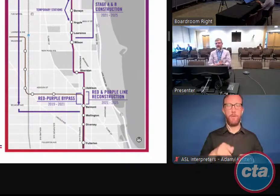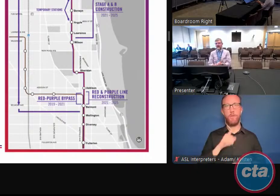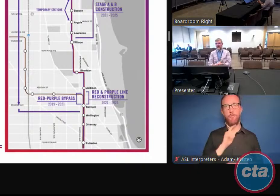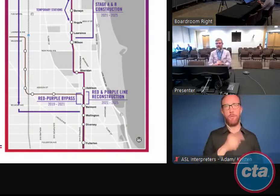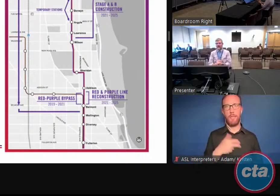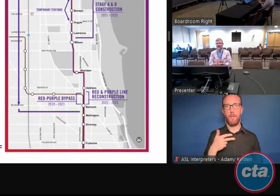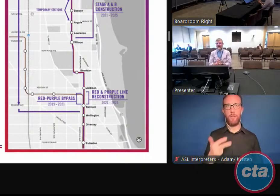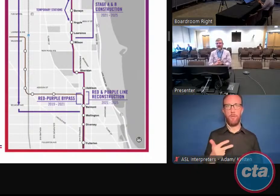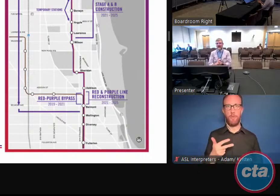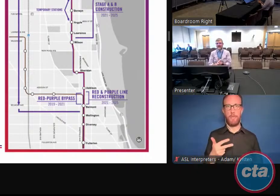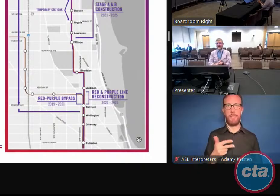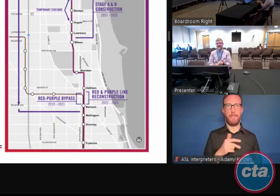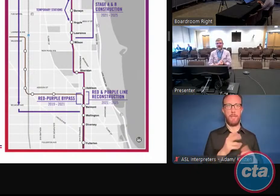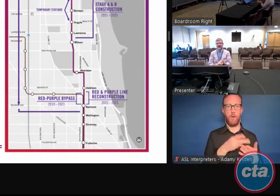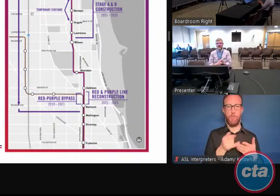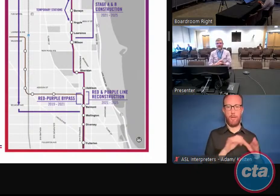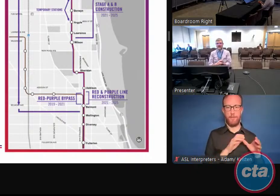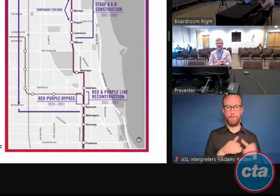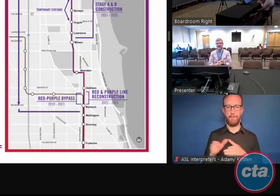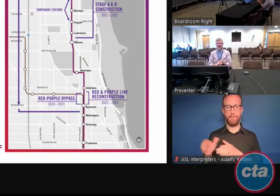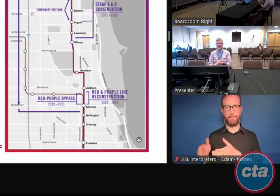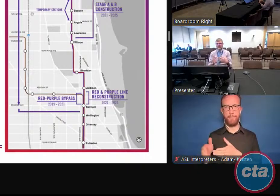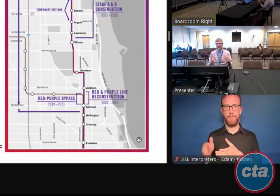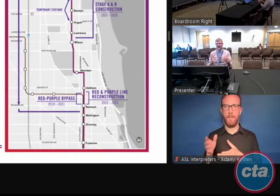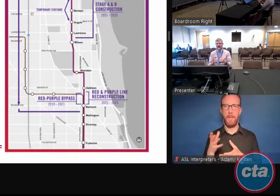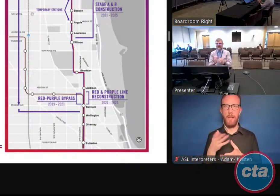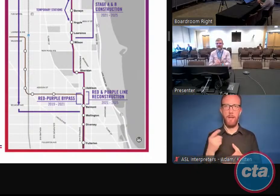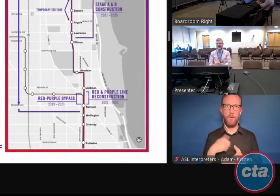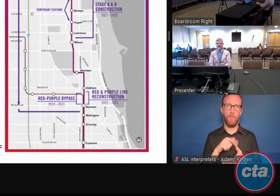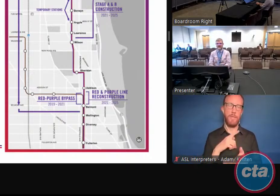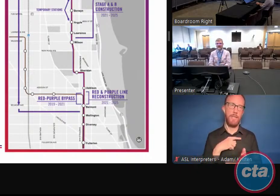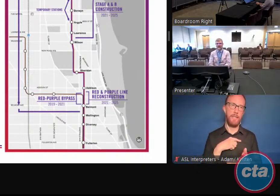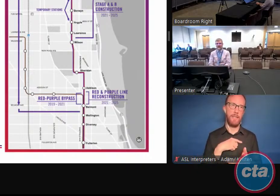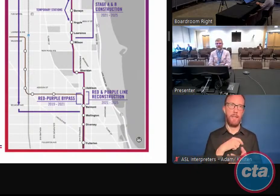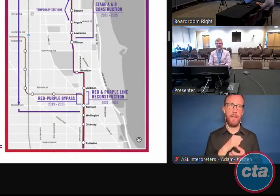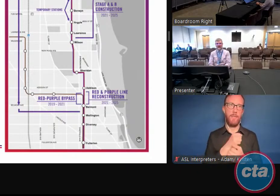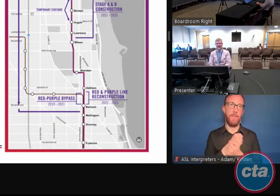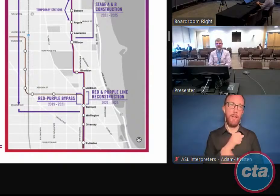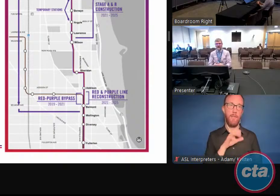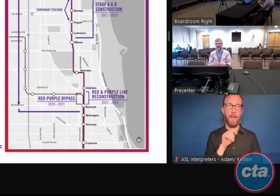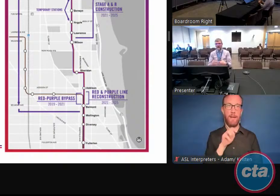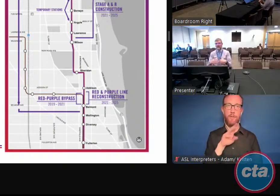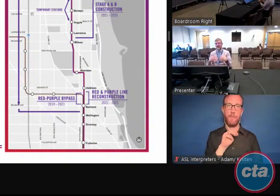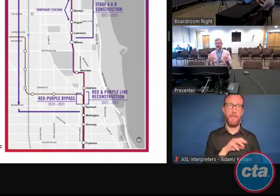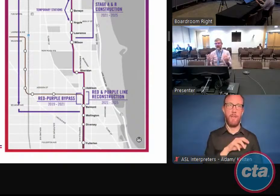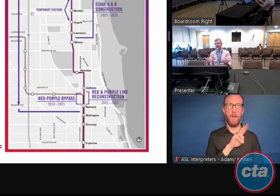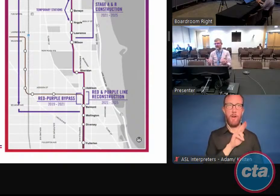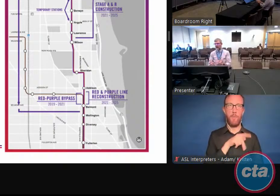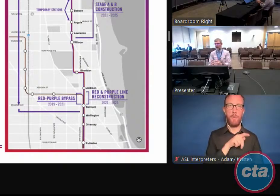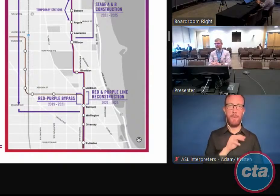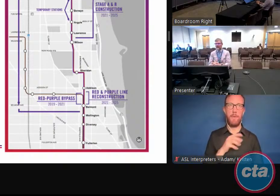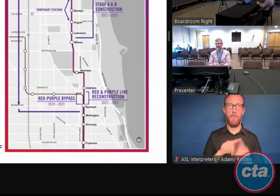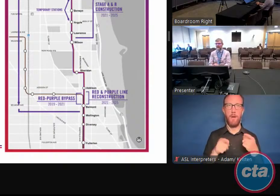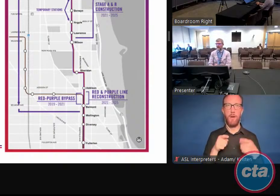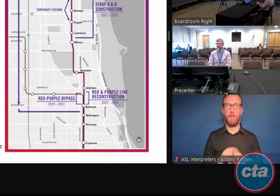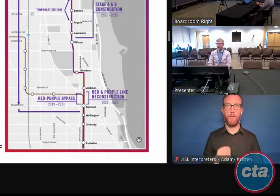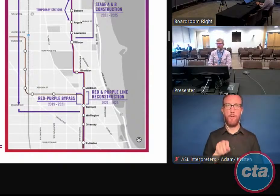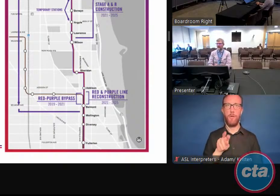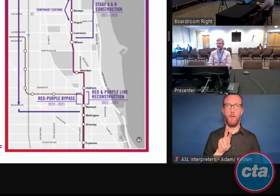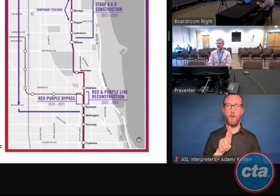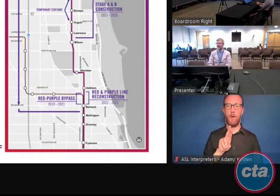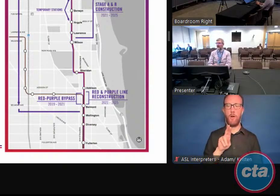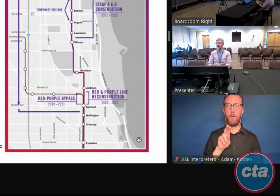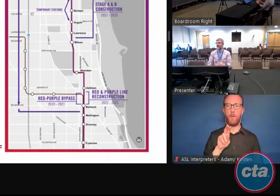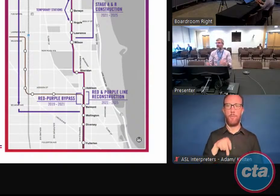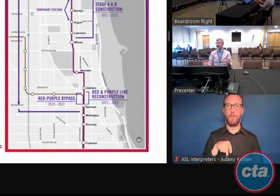of the day. We talk about it as, because we love acronyms, not only the RPM, but also the Red Purple Bypass, or RPB, which